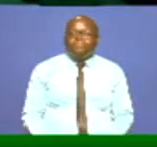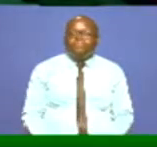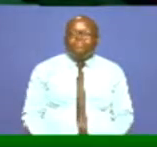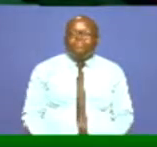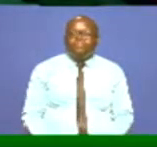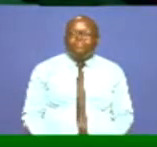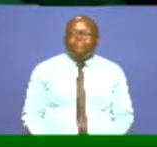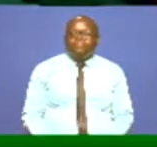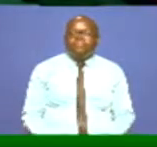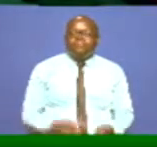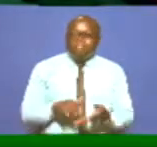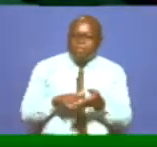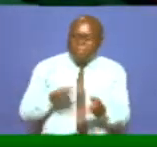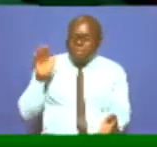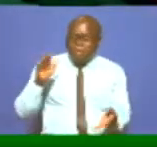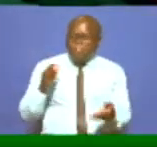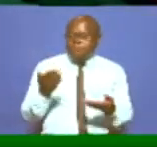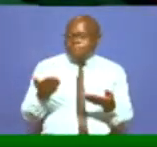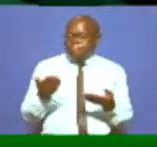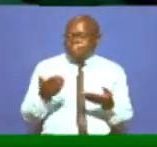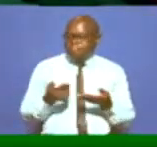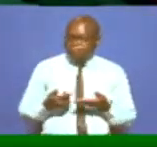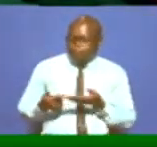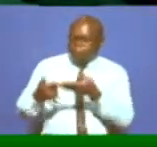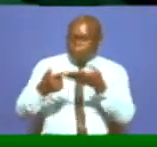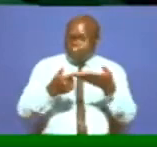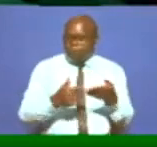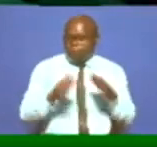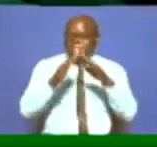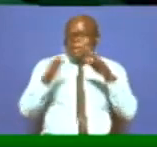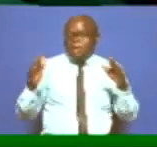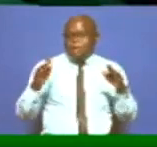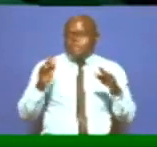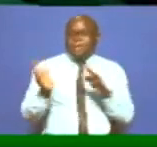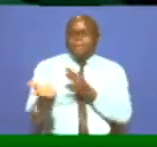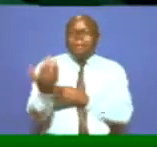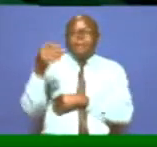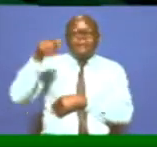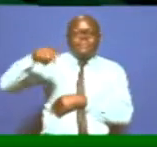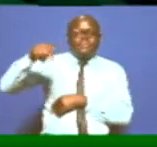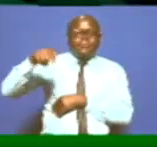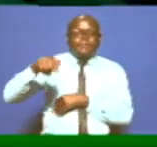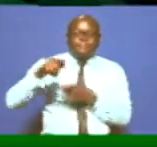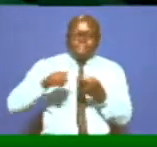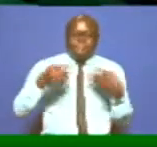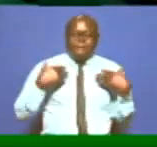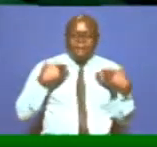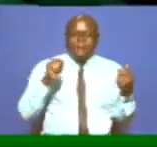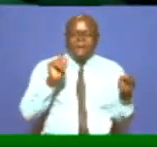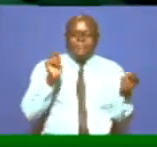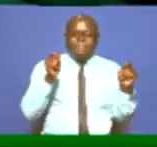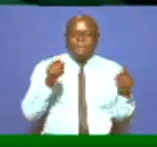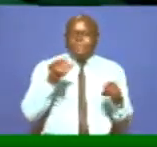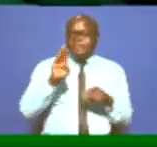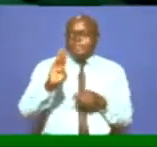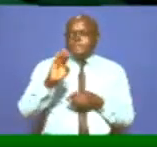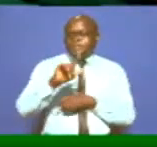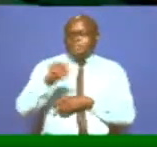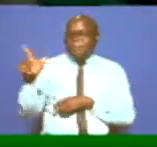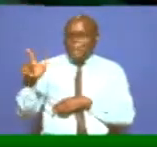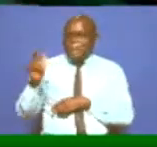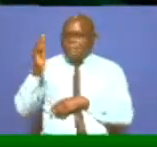And further bills to be deliberated by the House this morning is the Health Amendment Bill, a bill